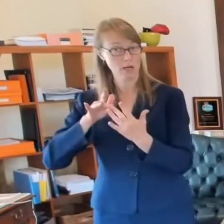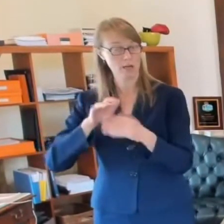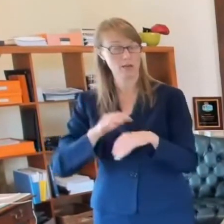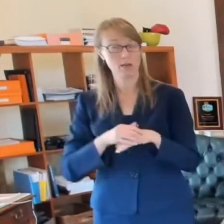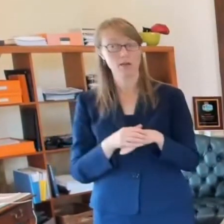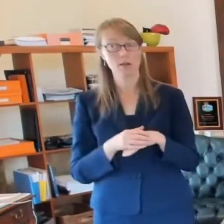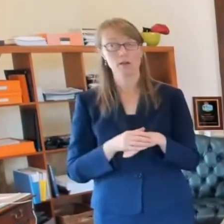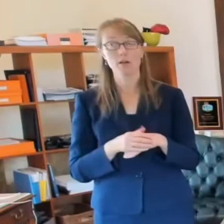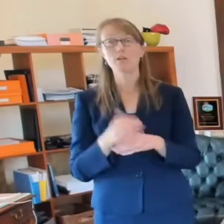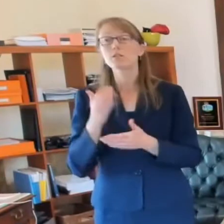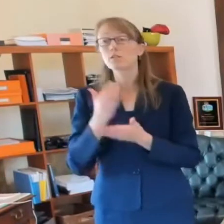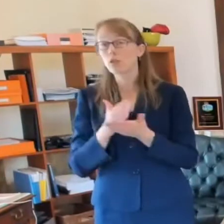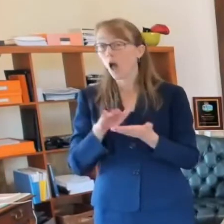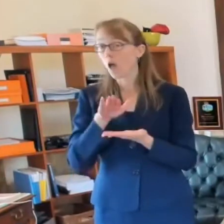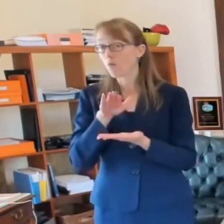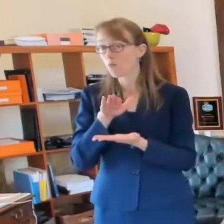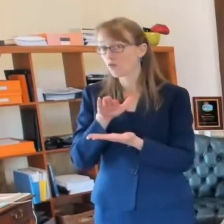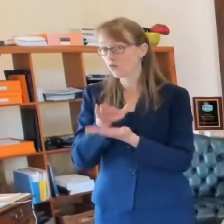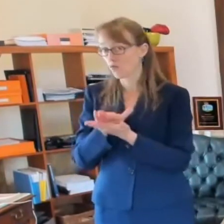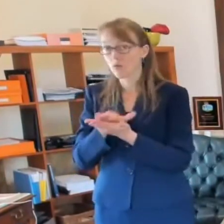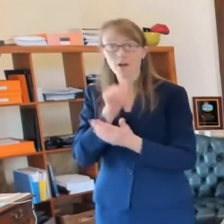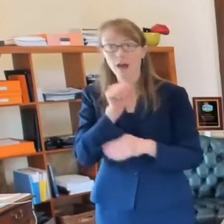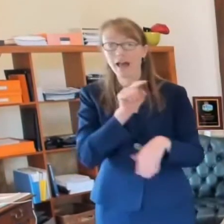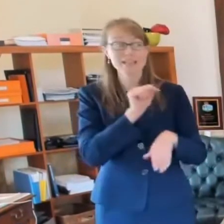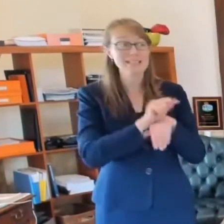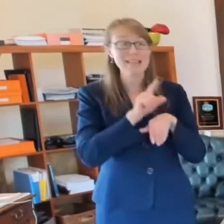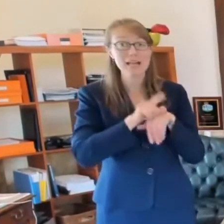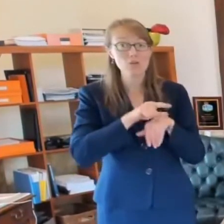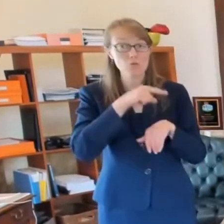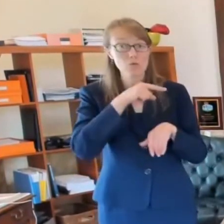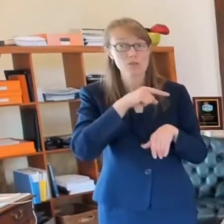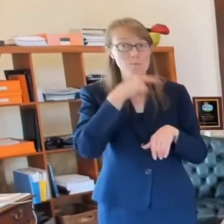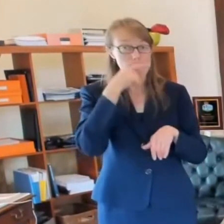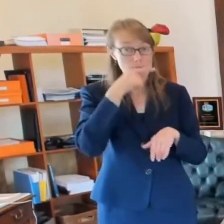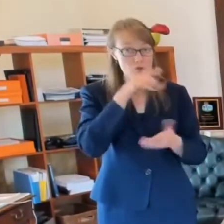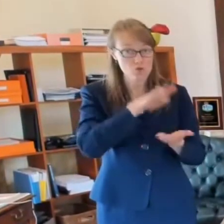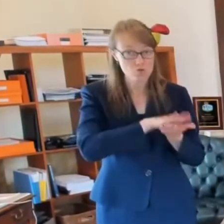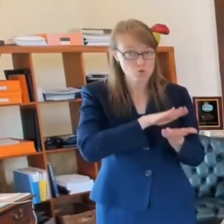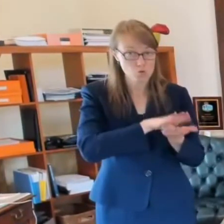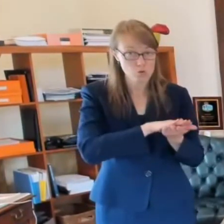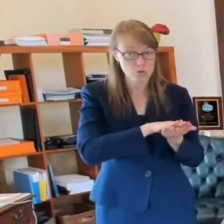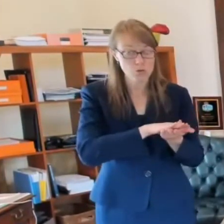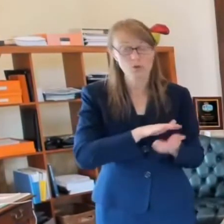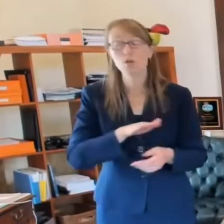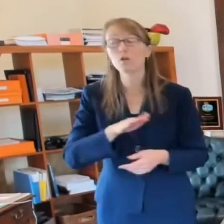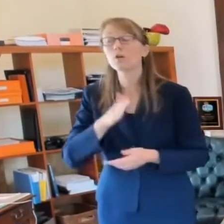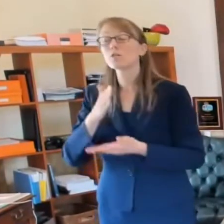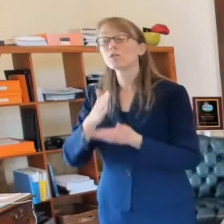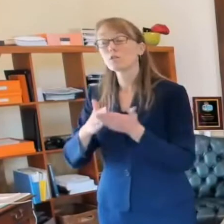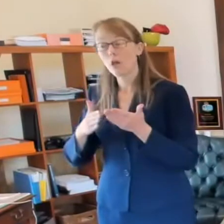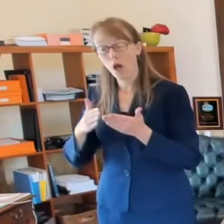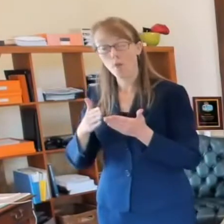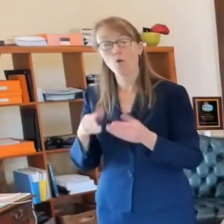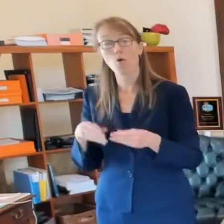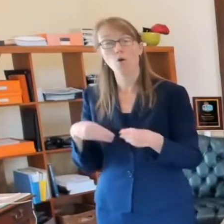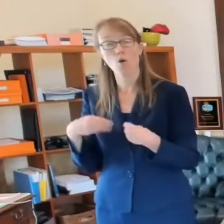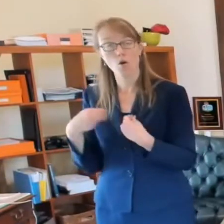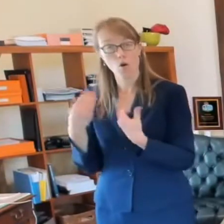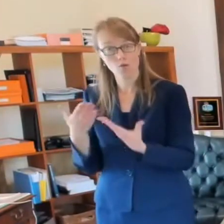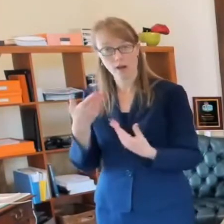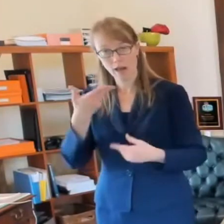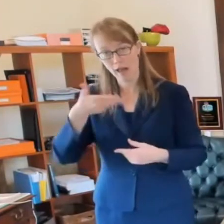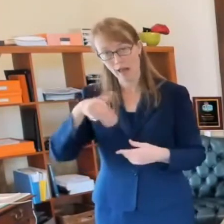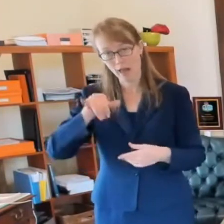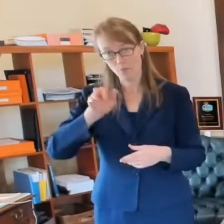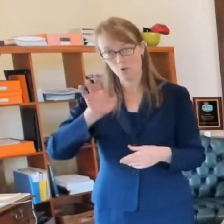misunderstanding about that on Friday, but some schools in our region are offering a hybrid method. Other